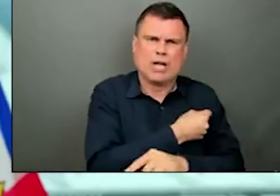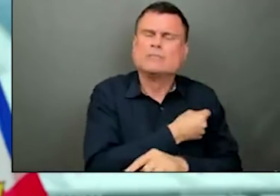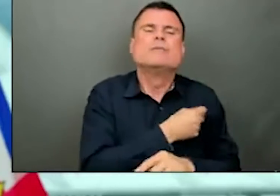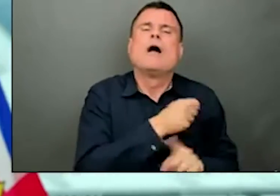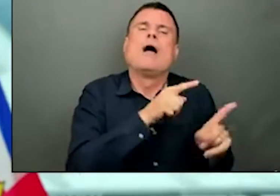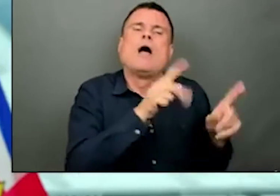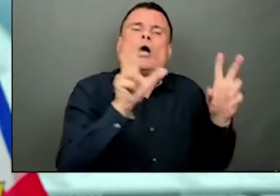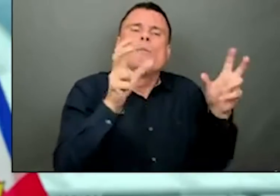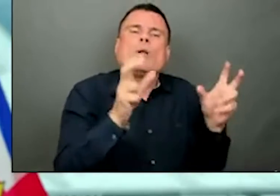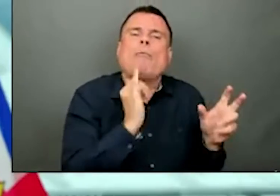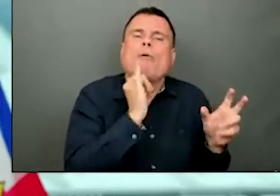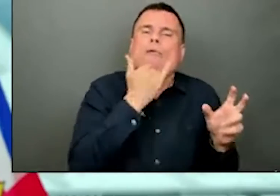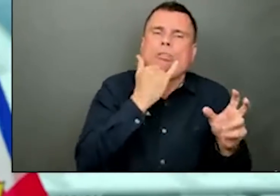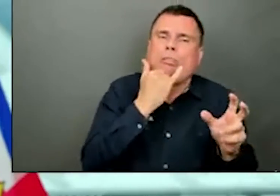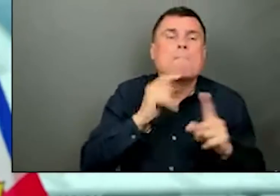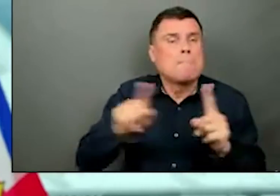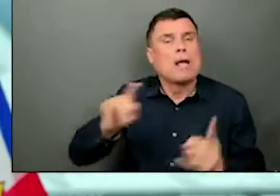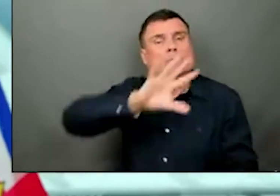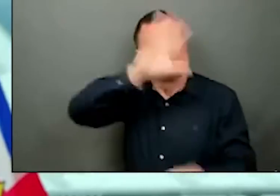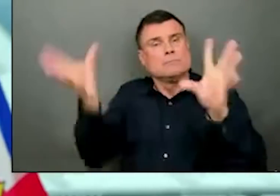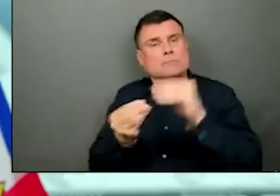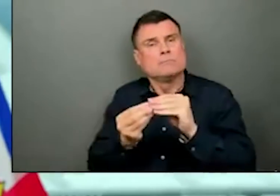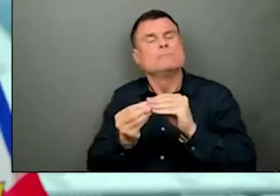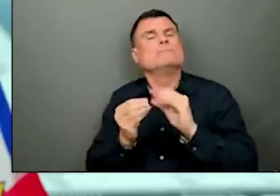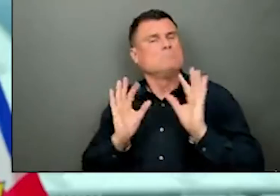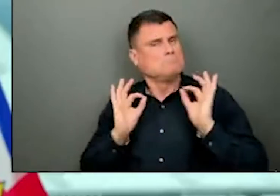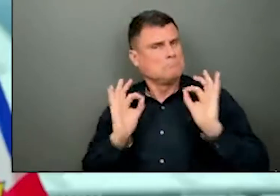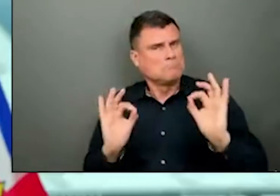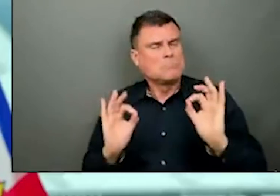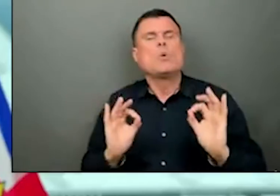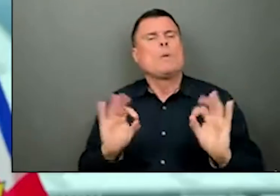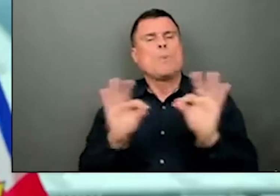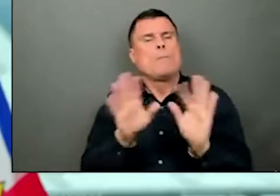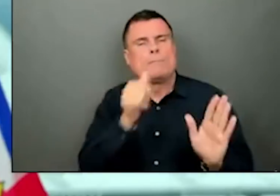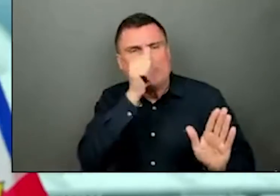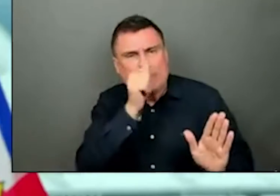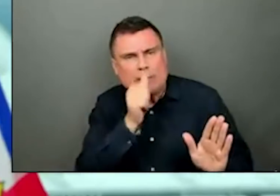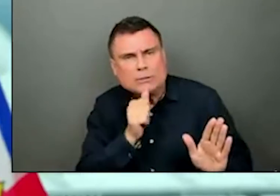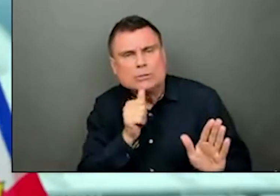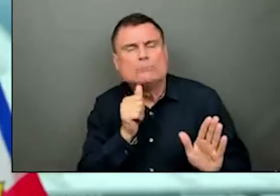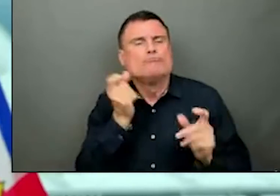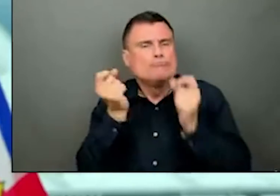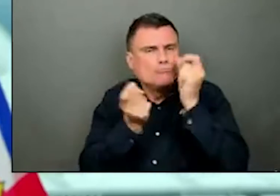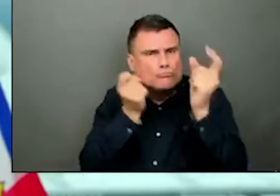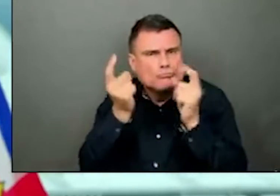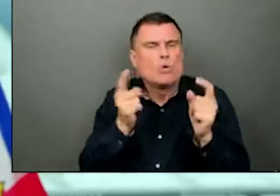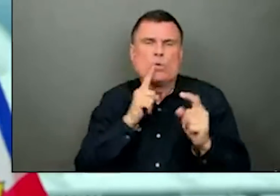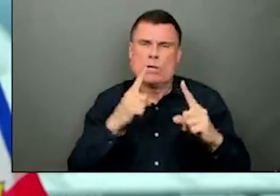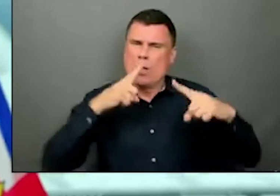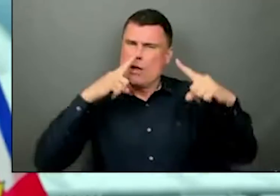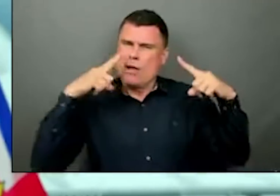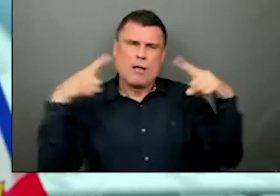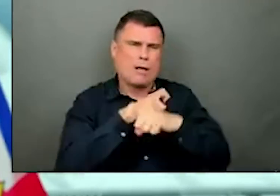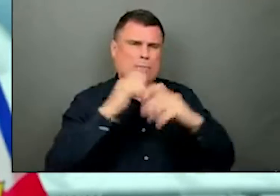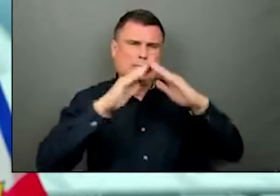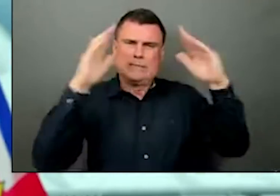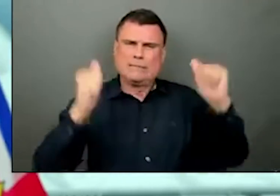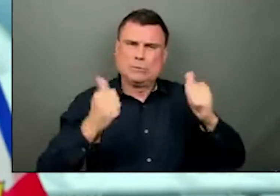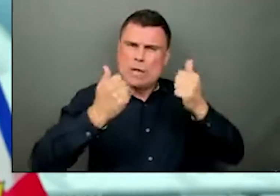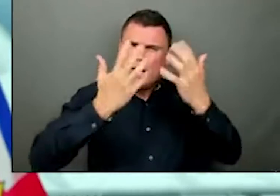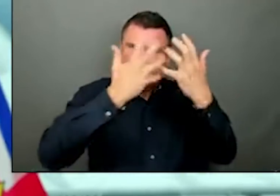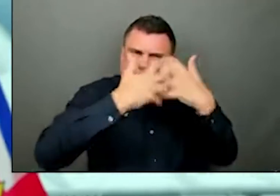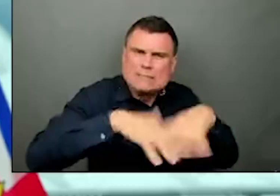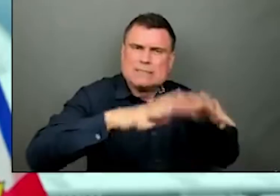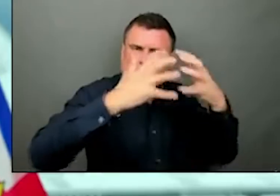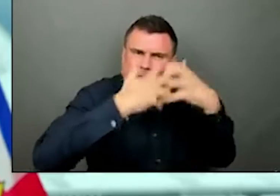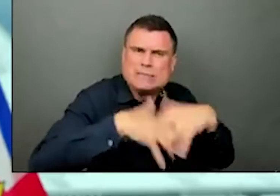that turn now is coming soon. I know as well there's some concern about people who've received AstraZeneca and